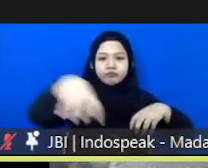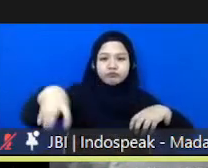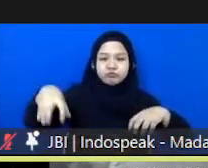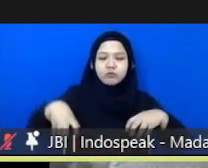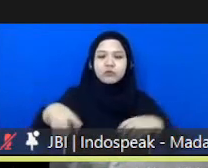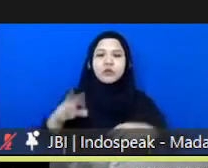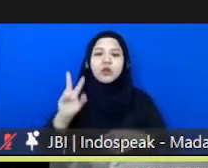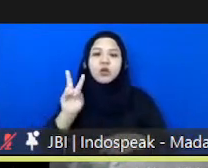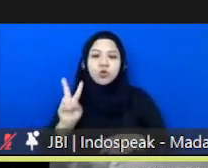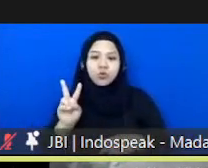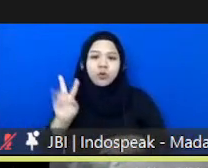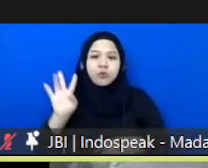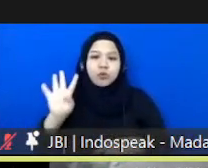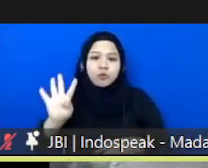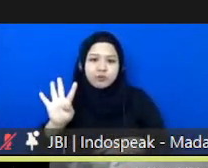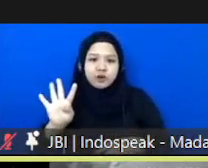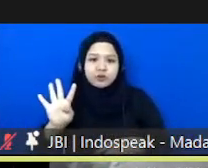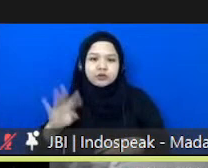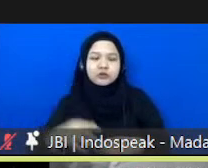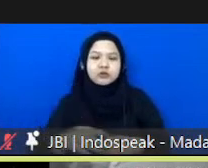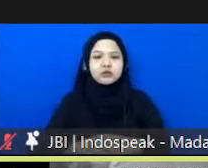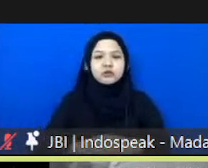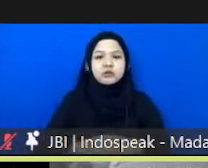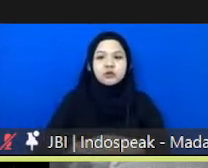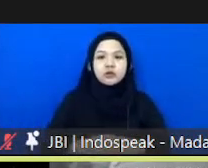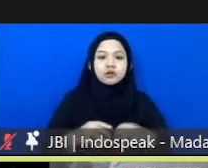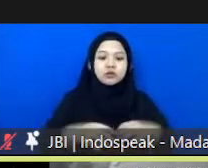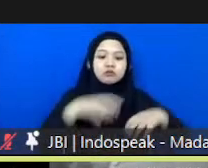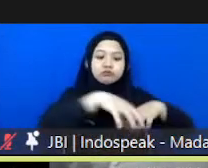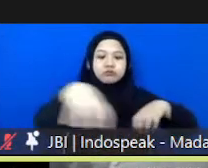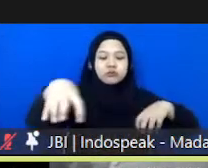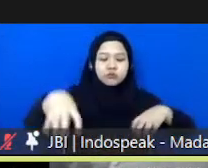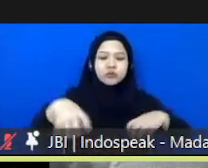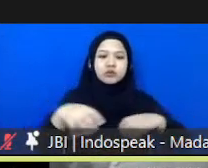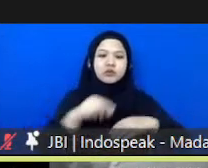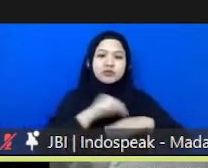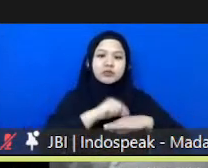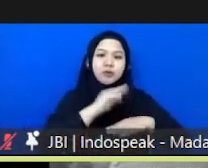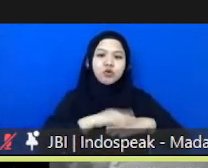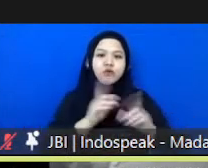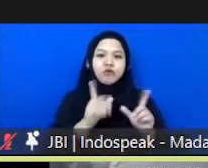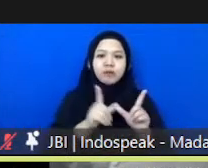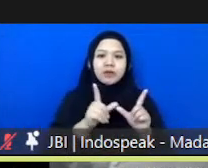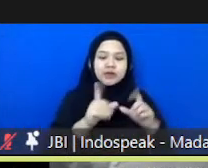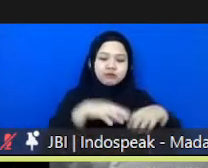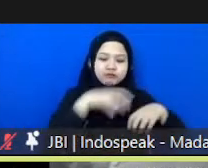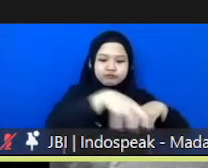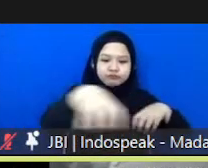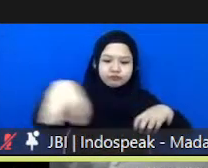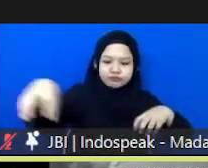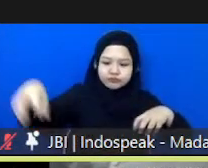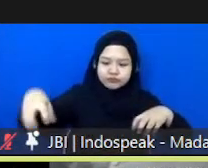and half of the areas we deployed Wolbachia, and half of the rest are the control areas.